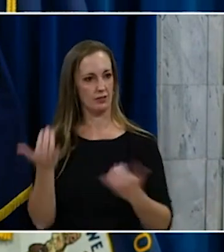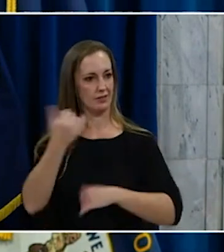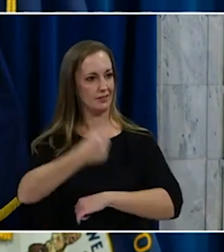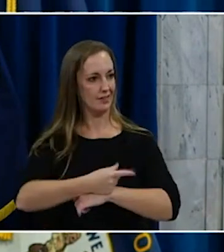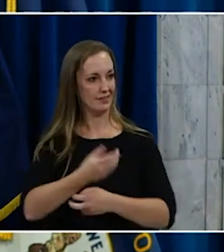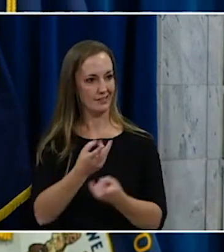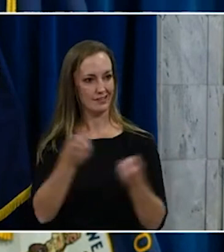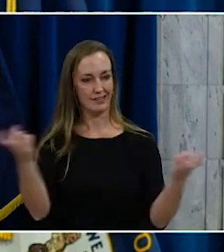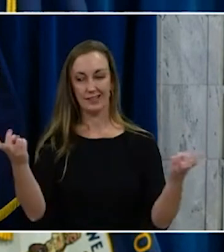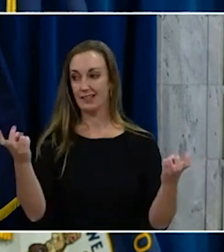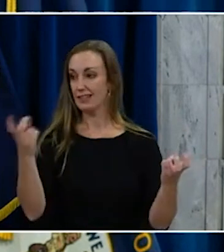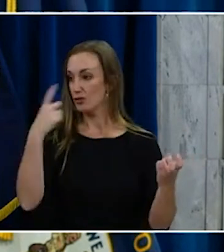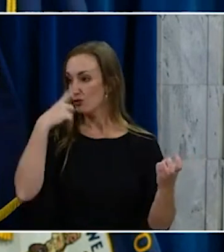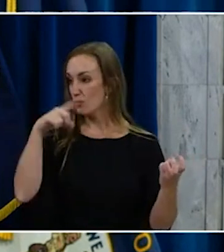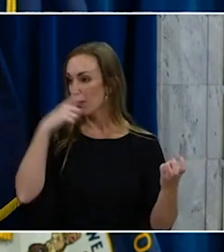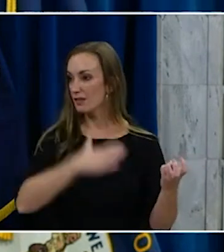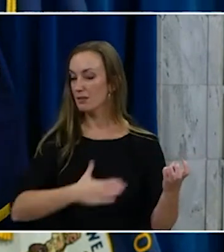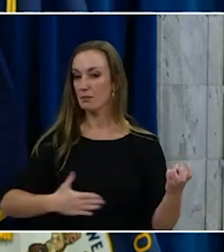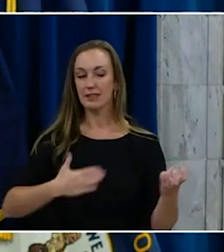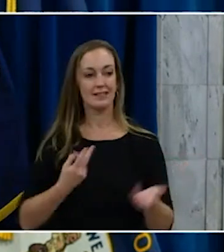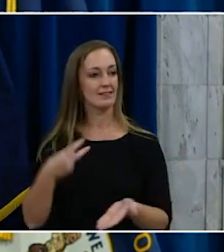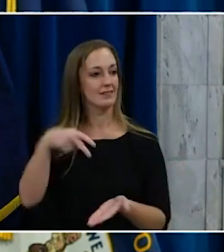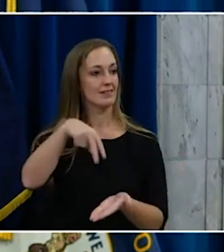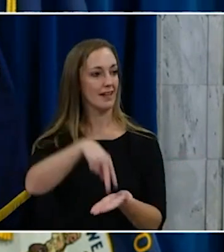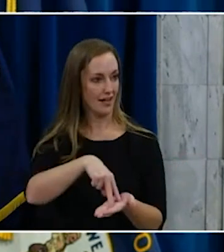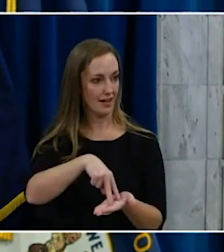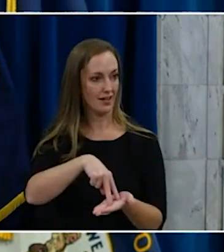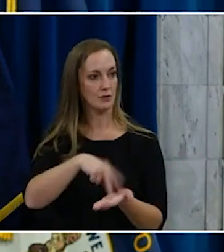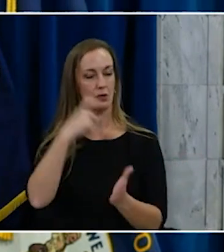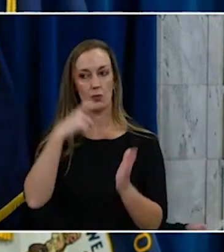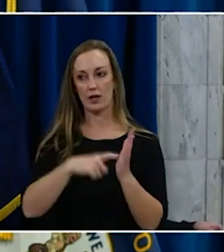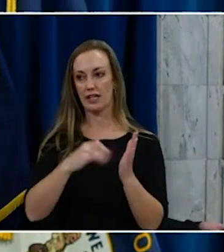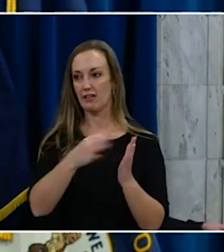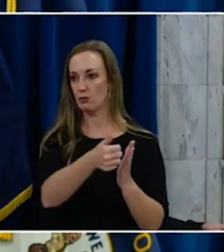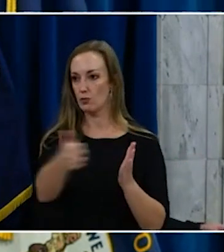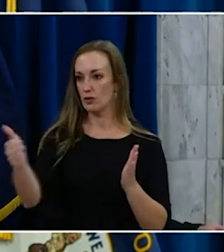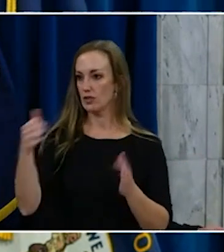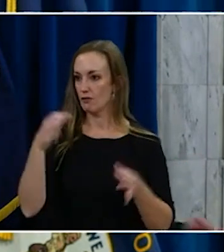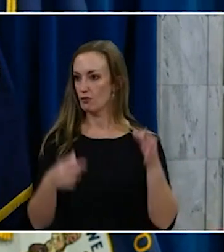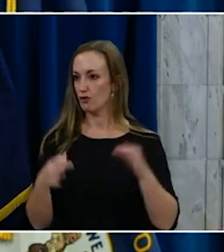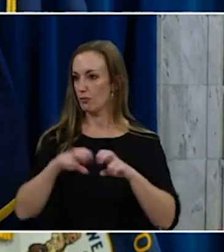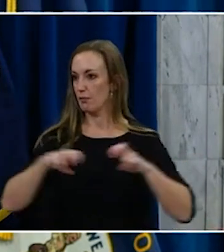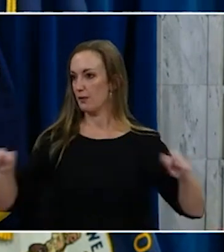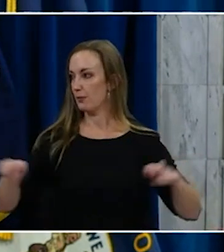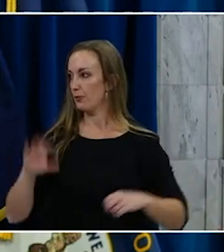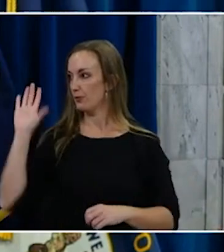today, so if you wouldn't mind, please stand and be recognized if you served as a judge on the panel.